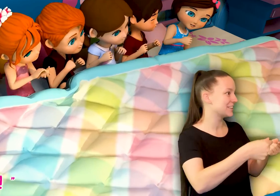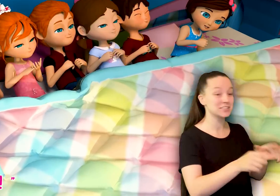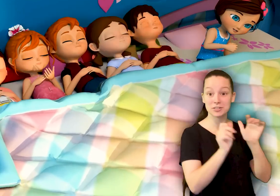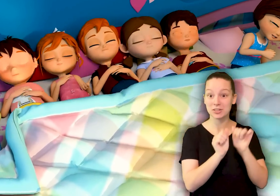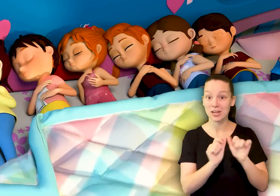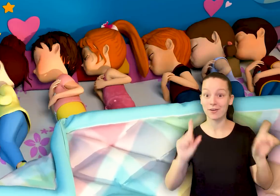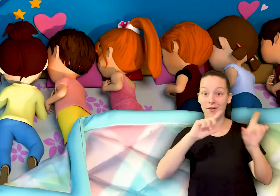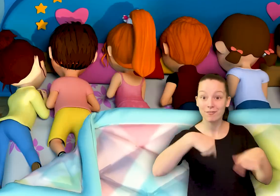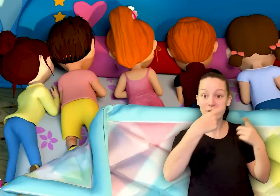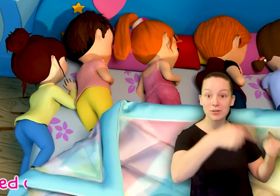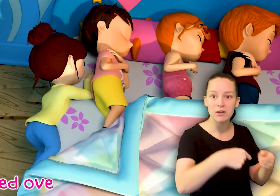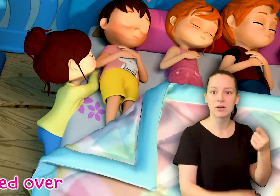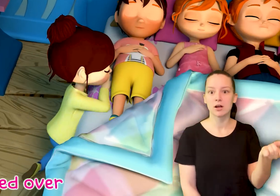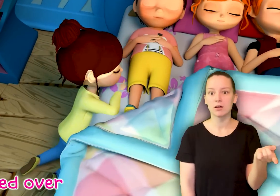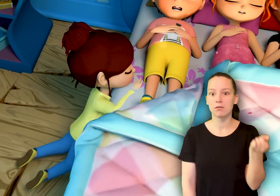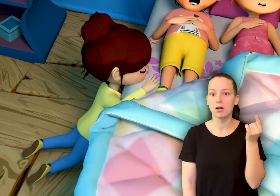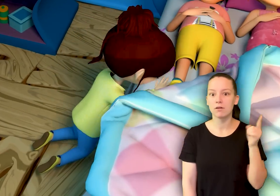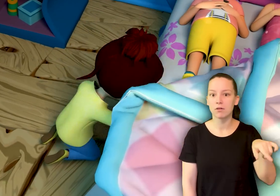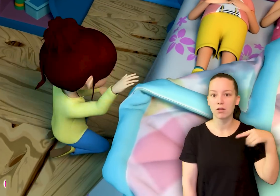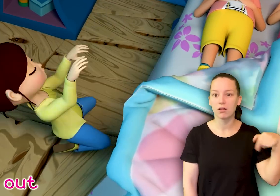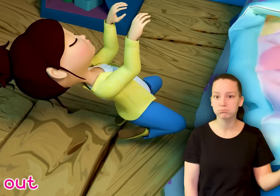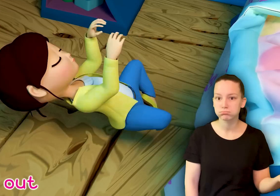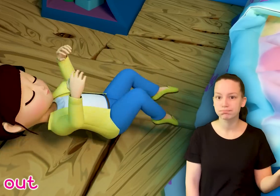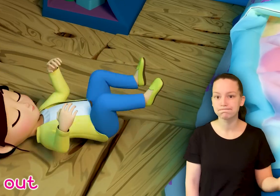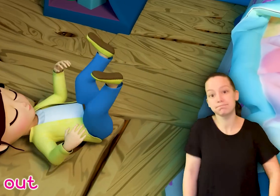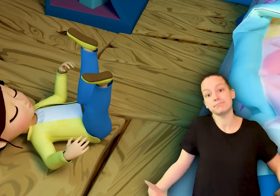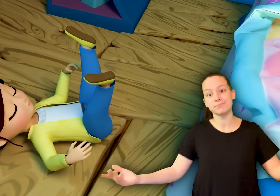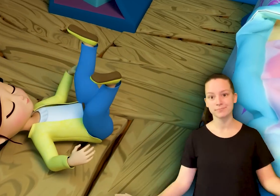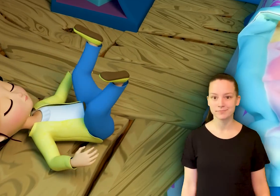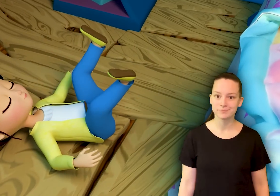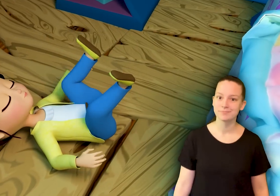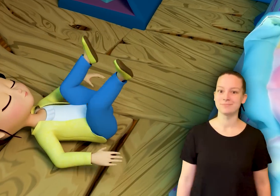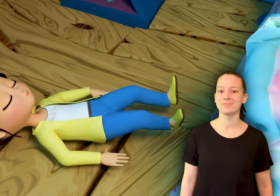over so they all rolled over and one fell